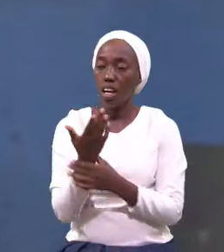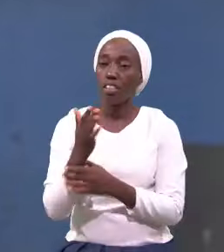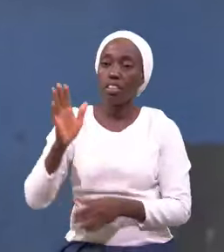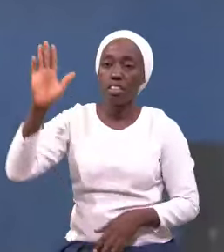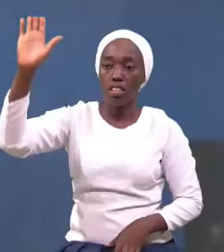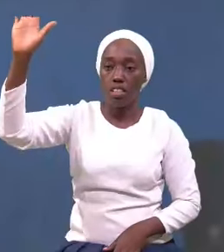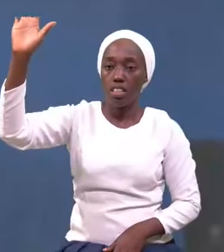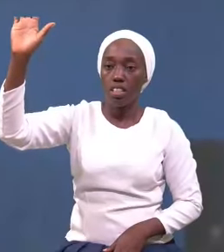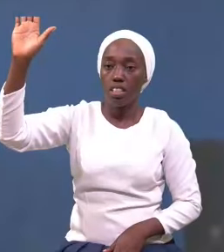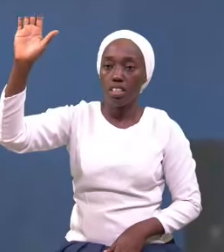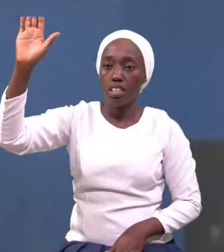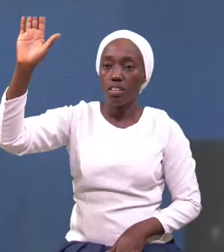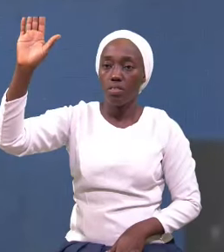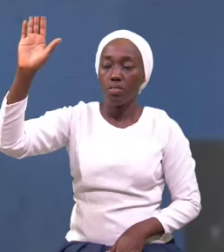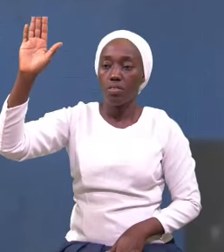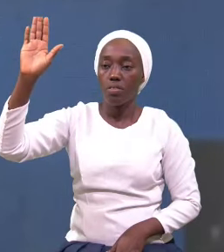I said,